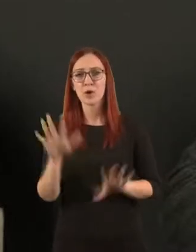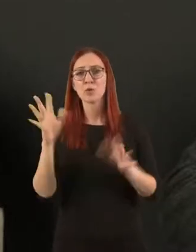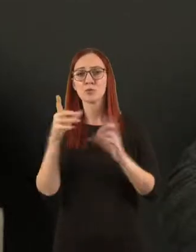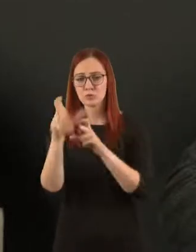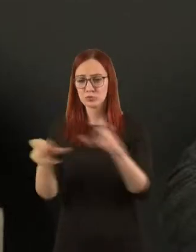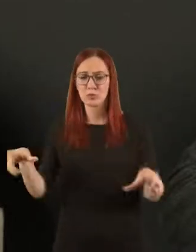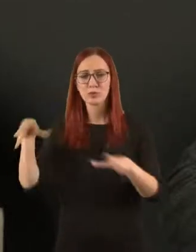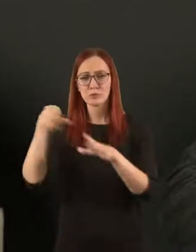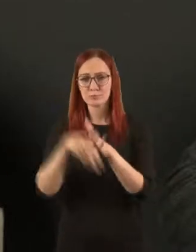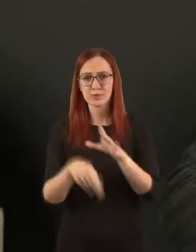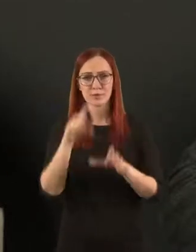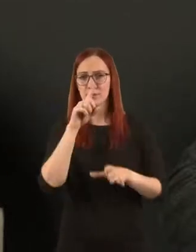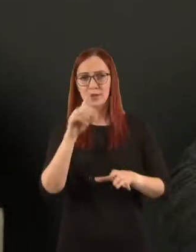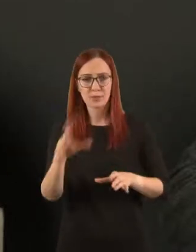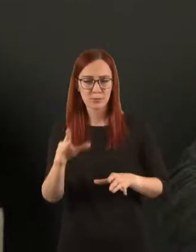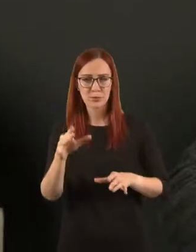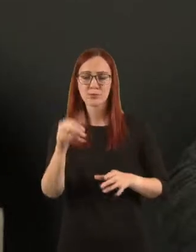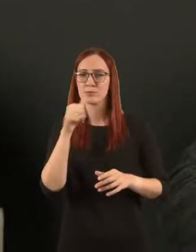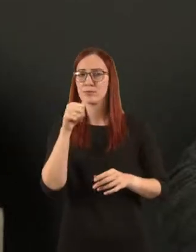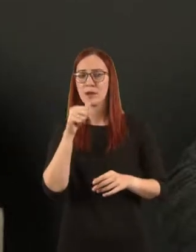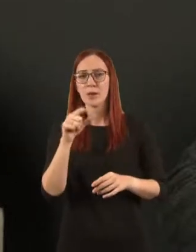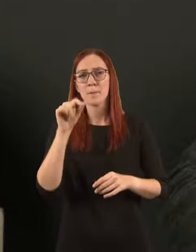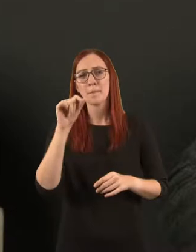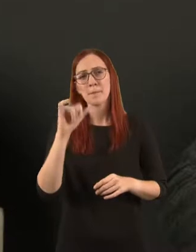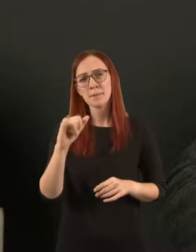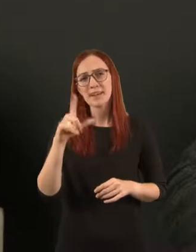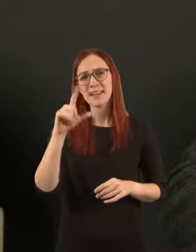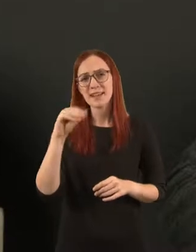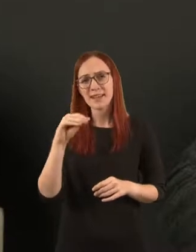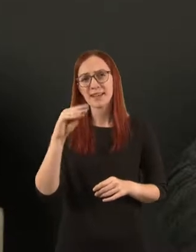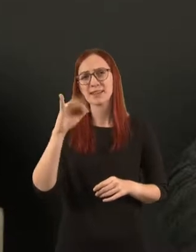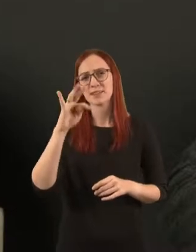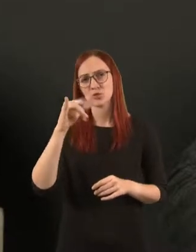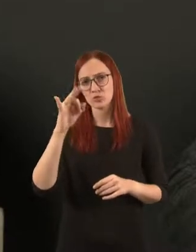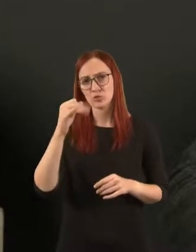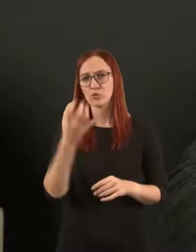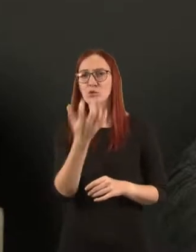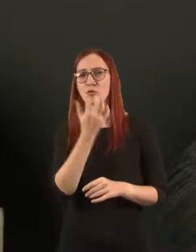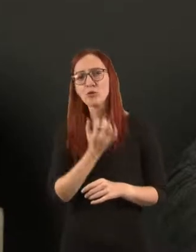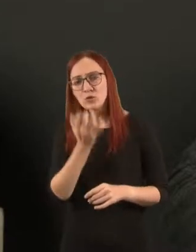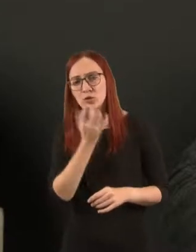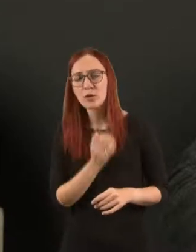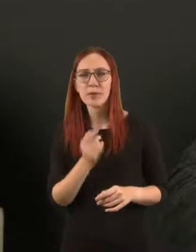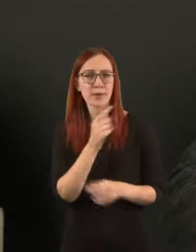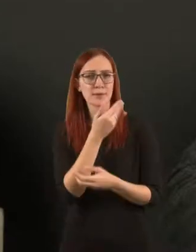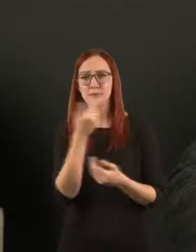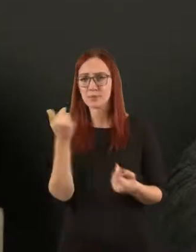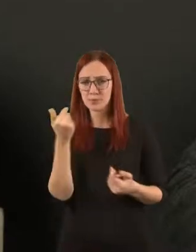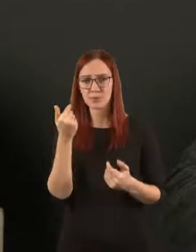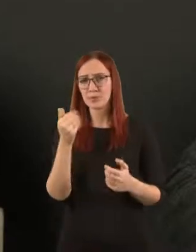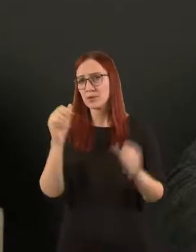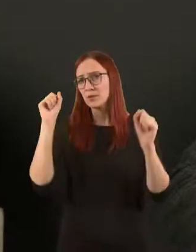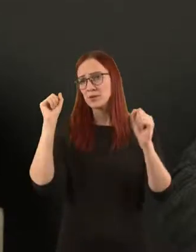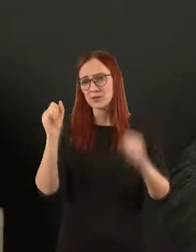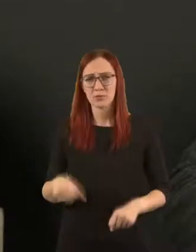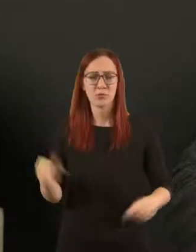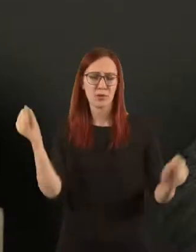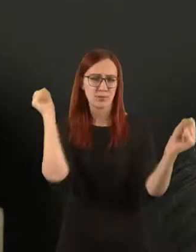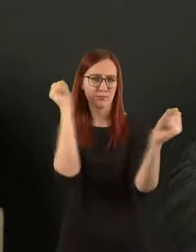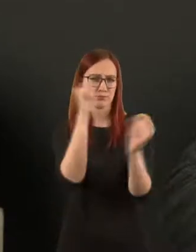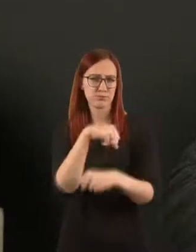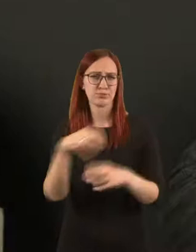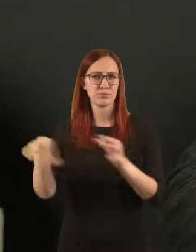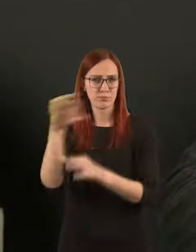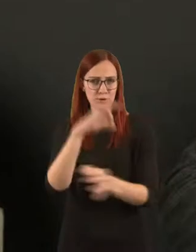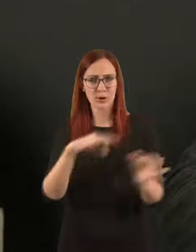civil society, I can only emphasize that without the involvement of us, the